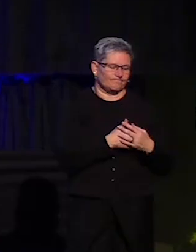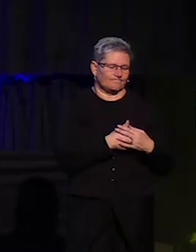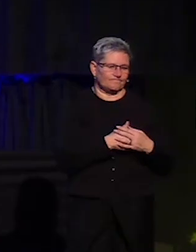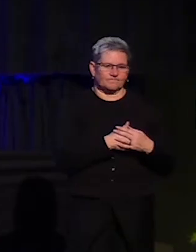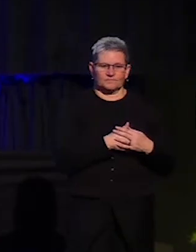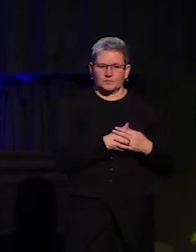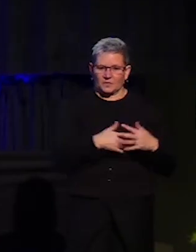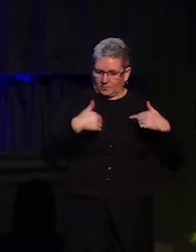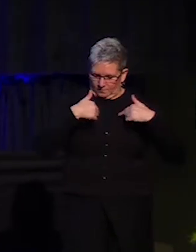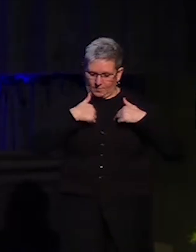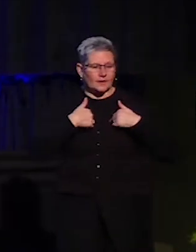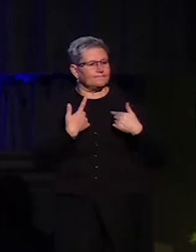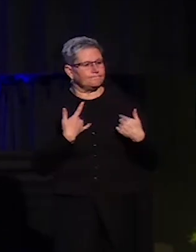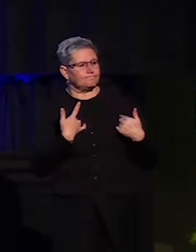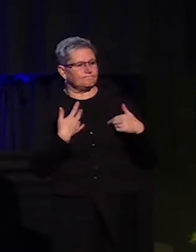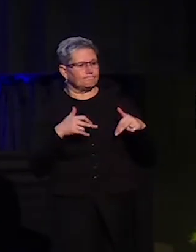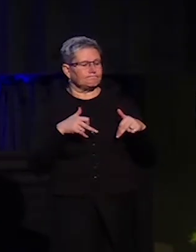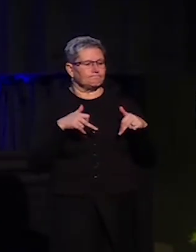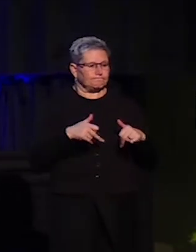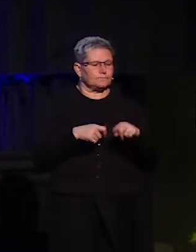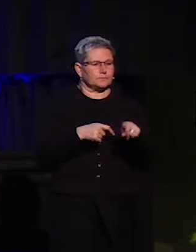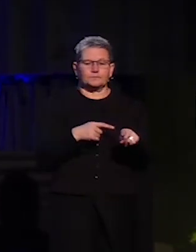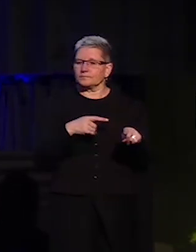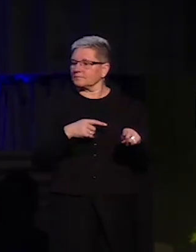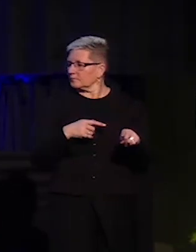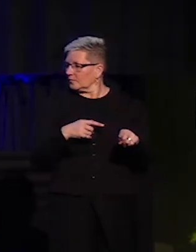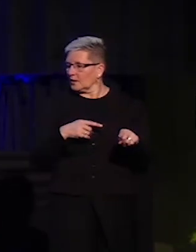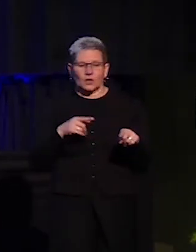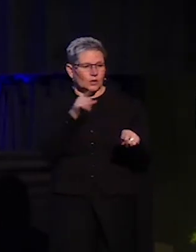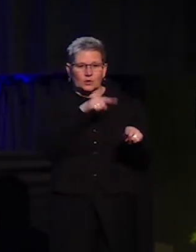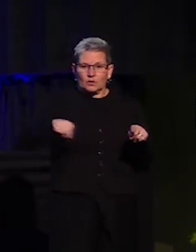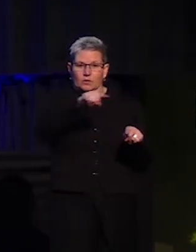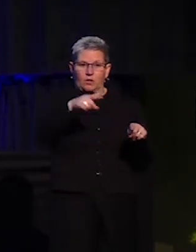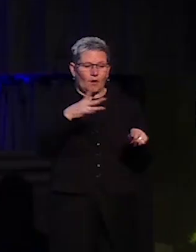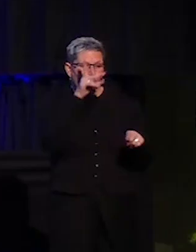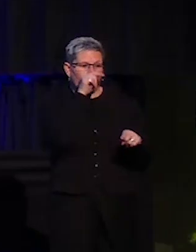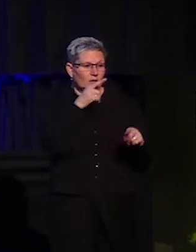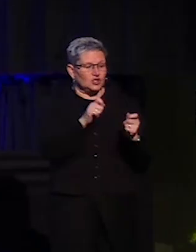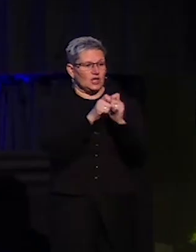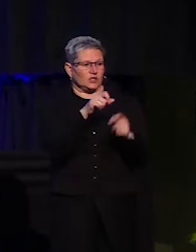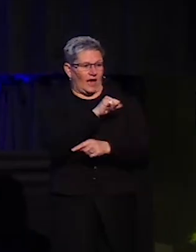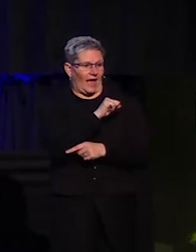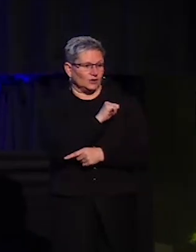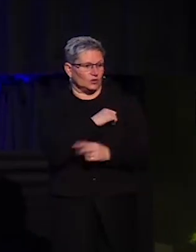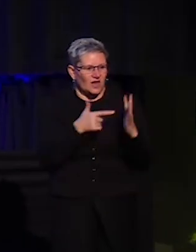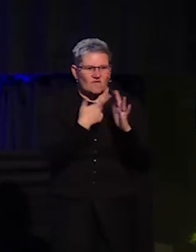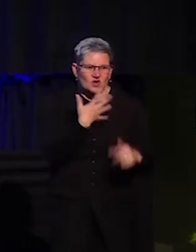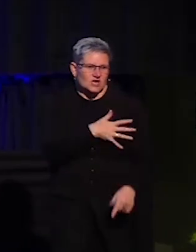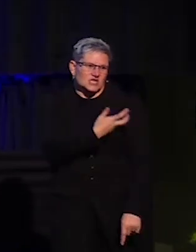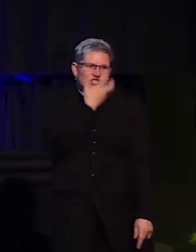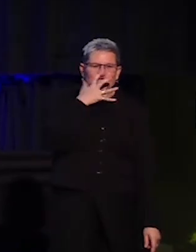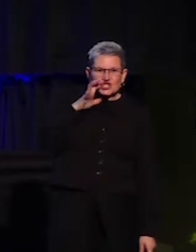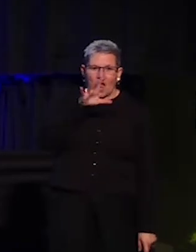I maintain my position that no one has ever changed their attitude or behaviour to something by being shamed.